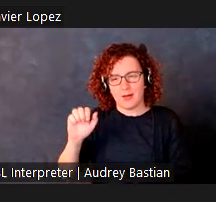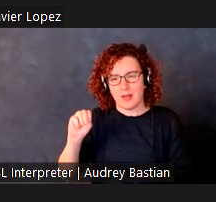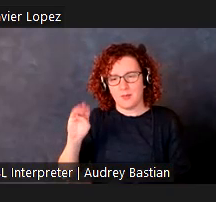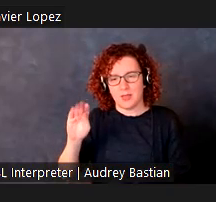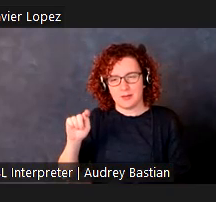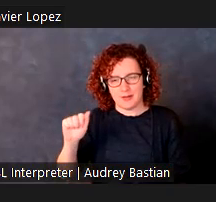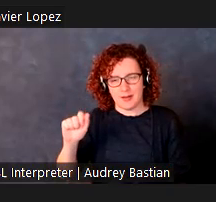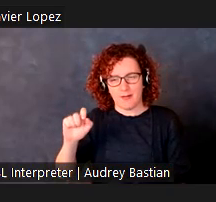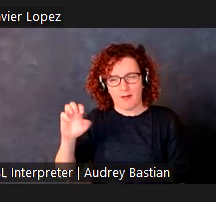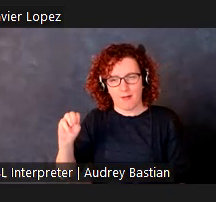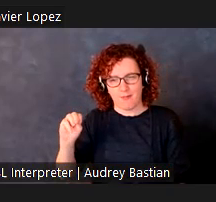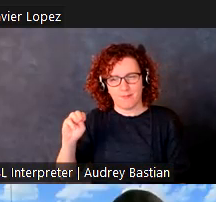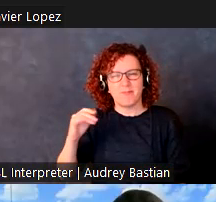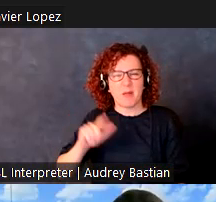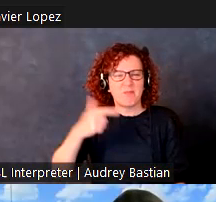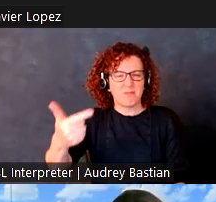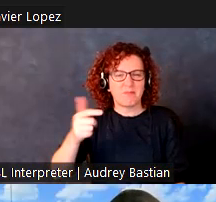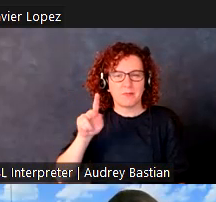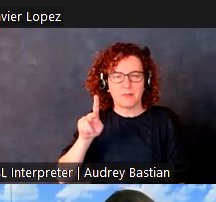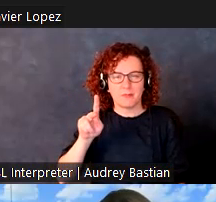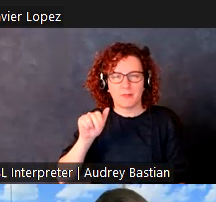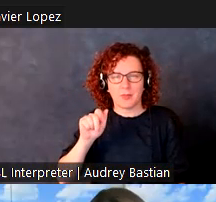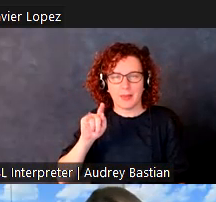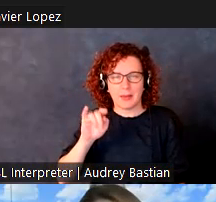Now I'll turn it back over to Katie.